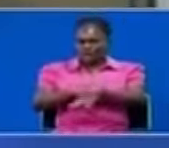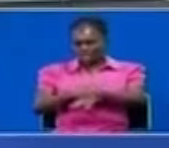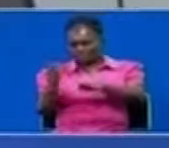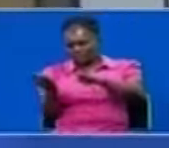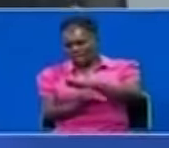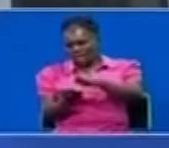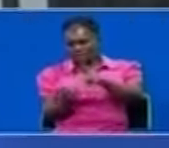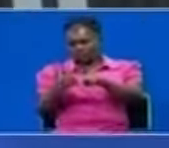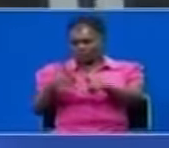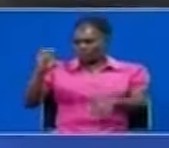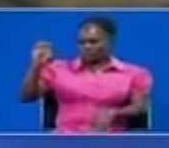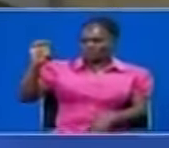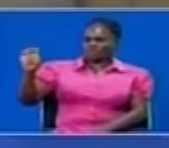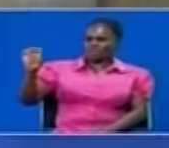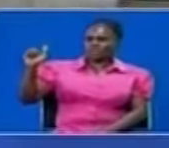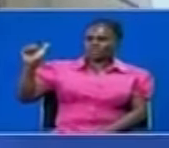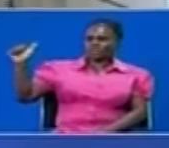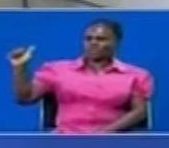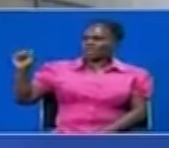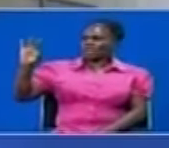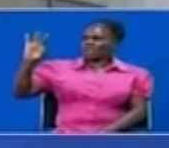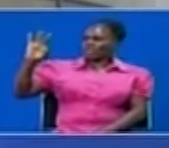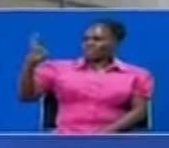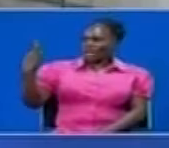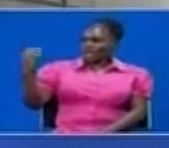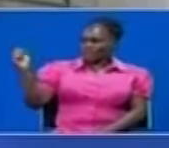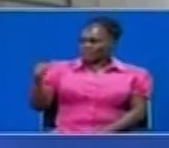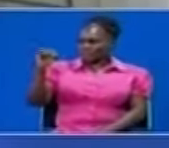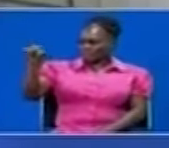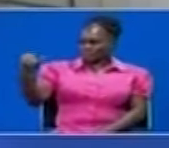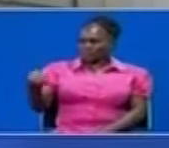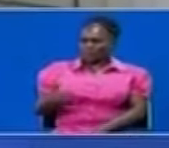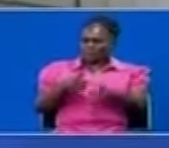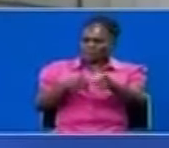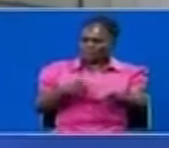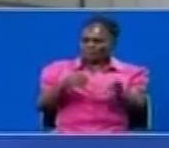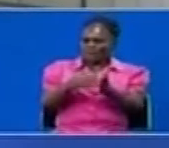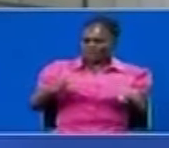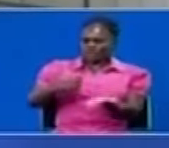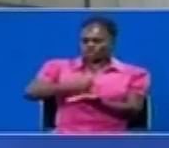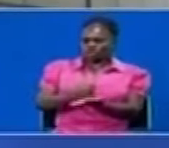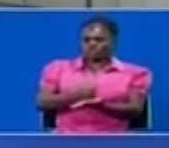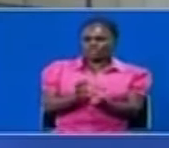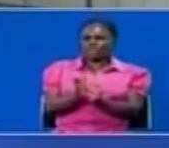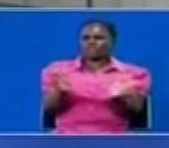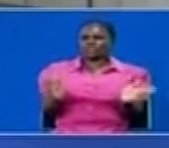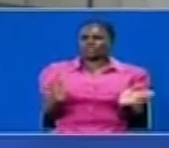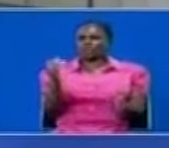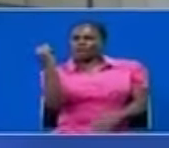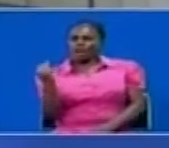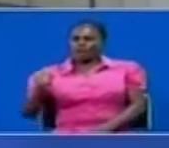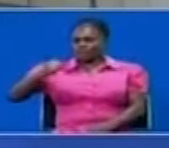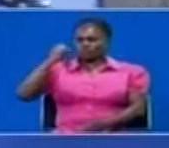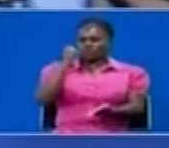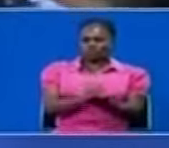and Anti-Corruption Commission on the 3rd of January seeking to level charges against Edward Ouko in an abuse of